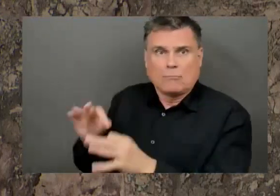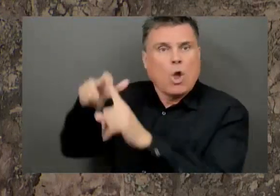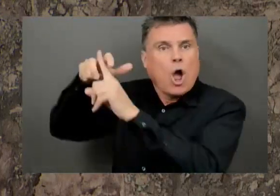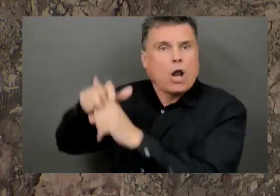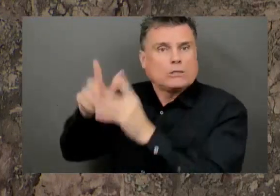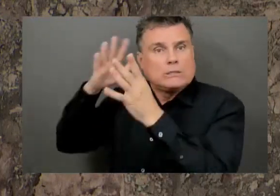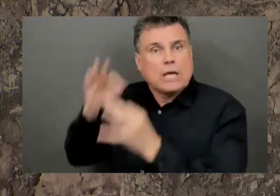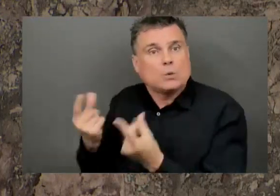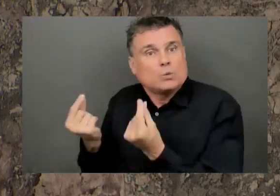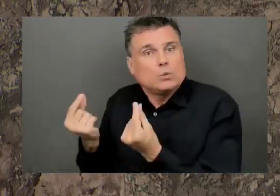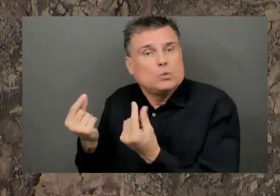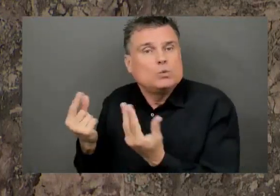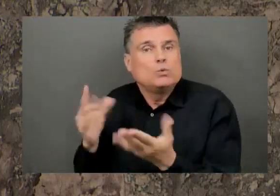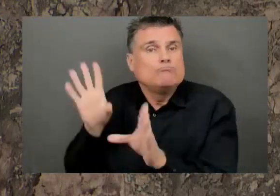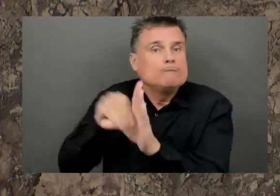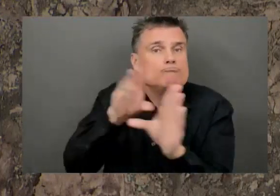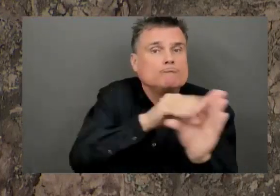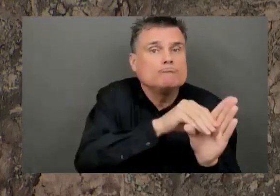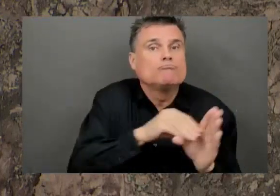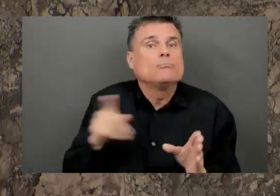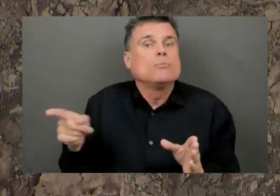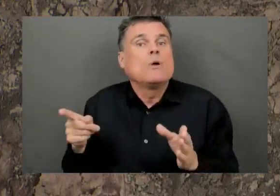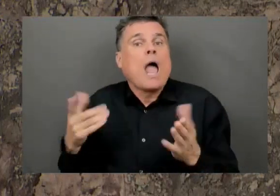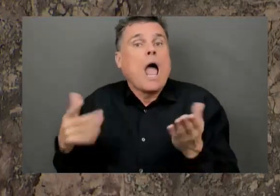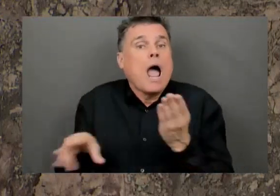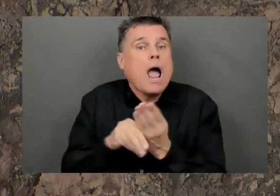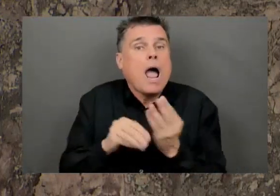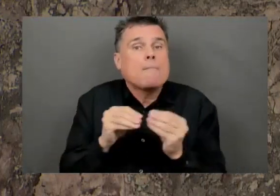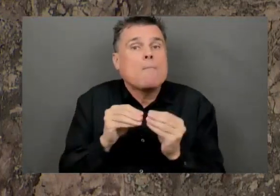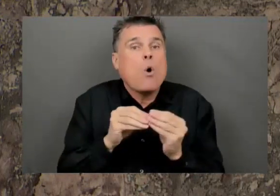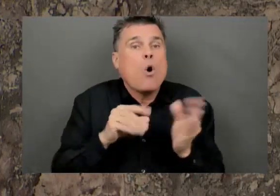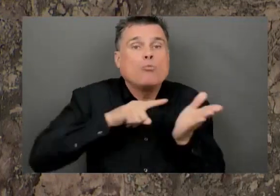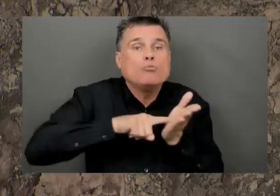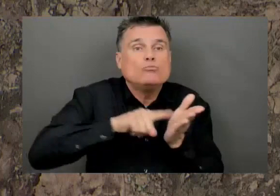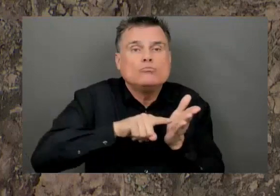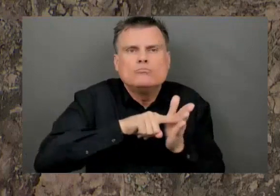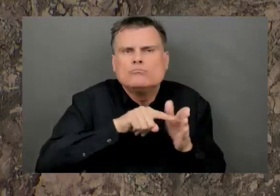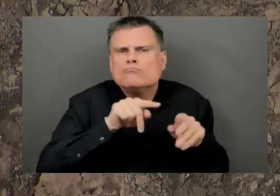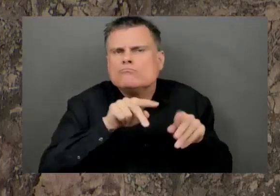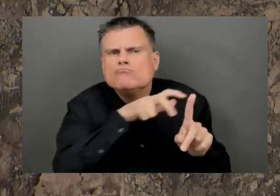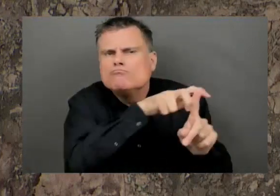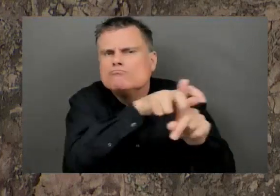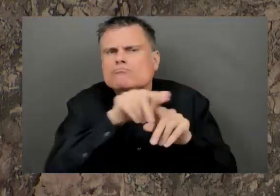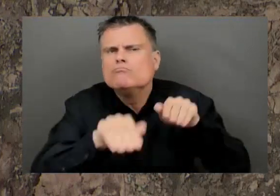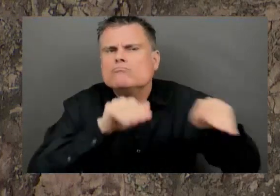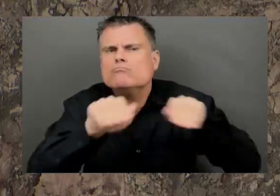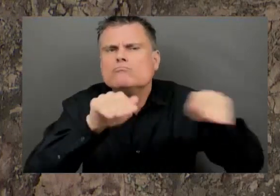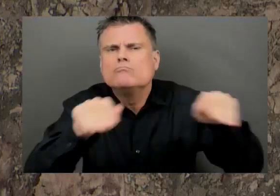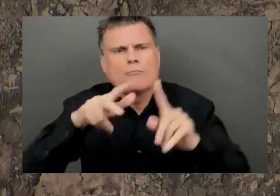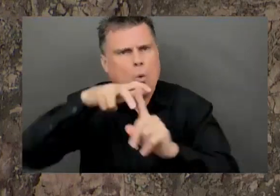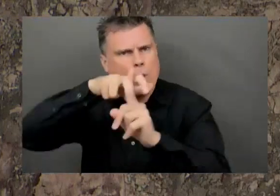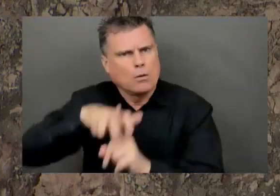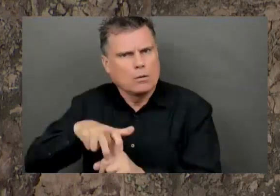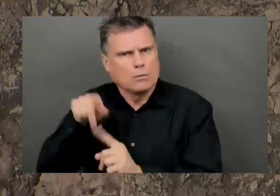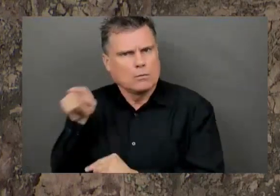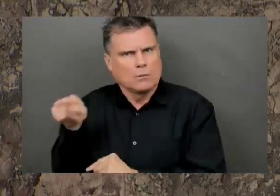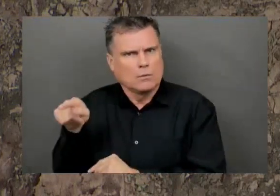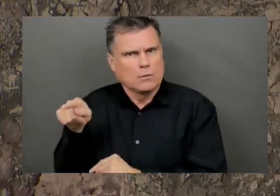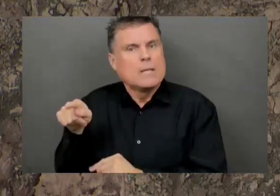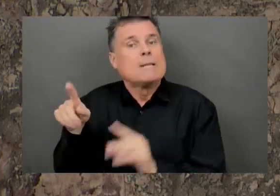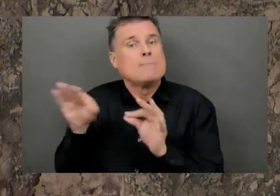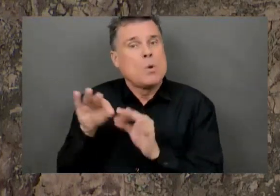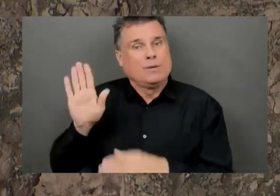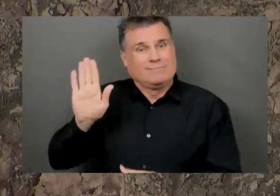that. Mr. Speaker, it's important that the integrity of his process is maintained. Our